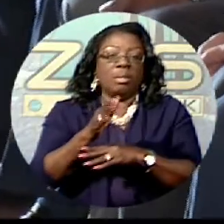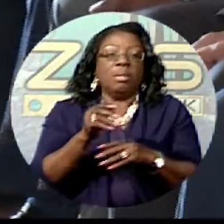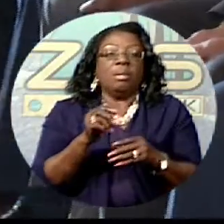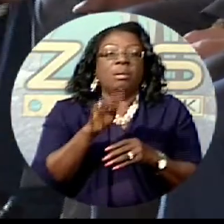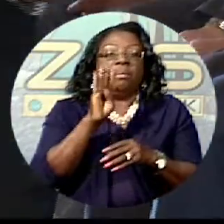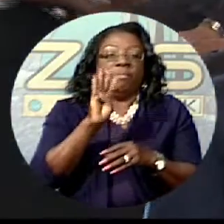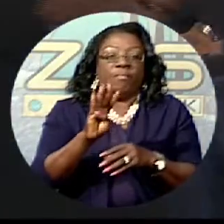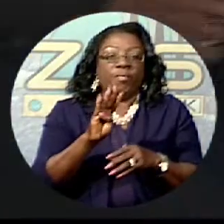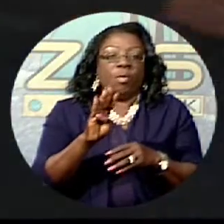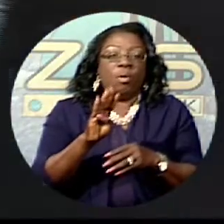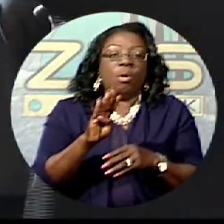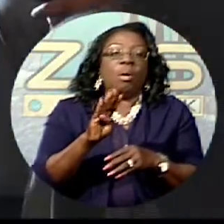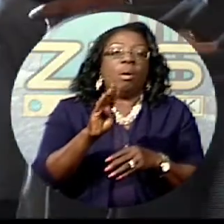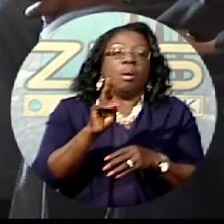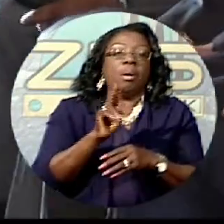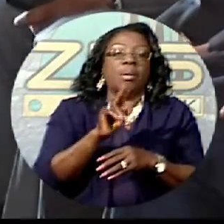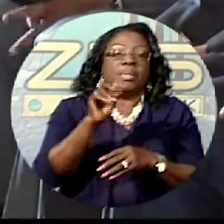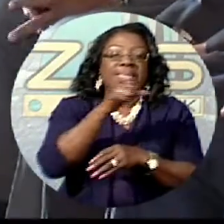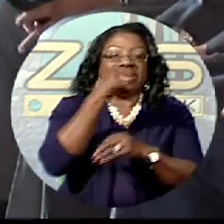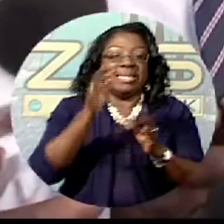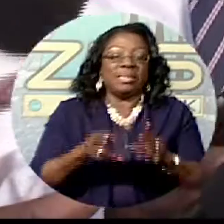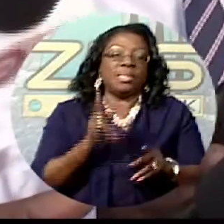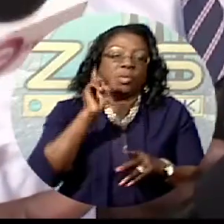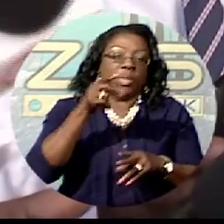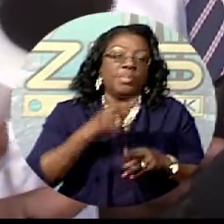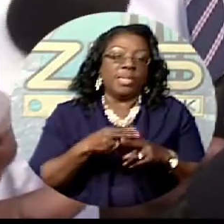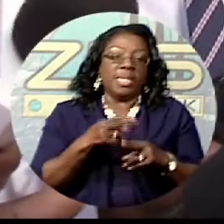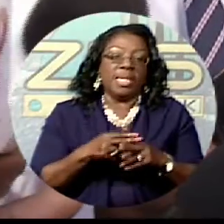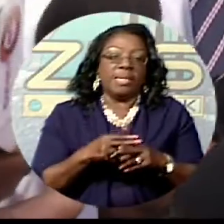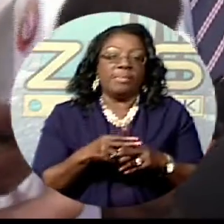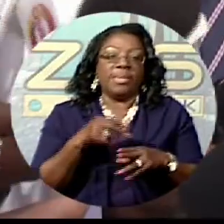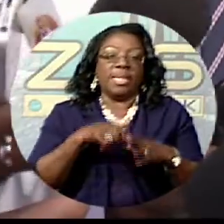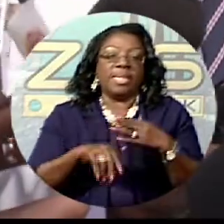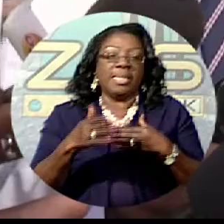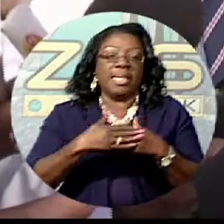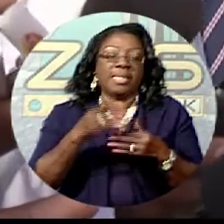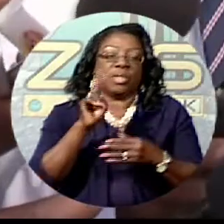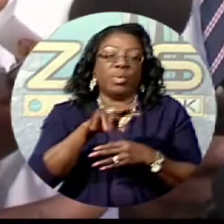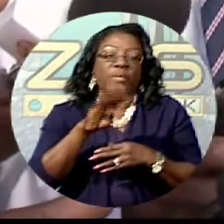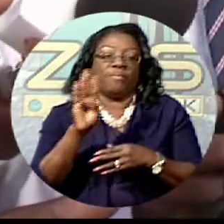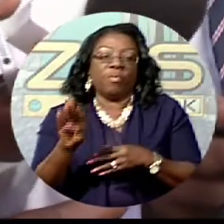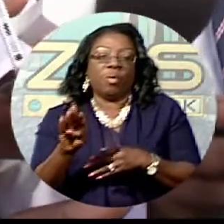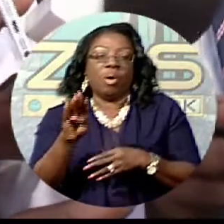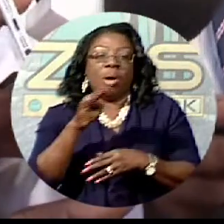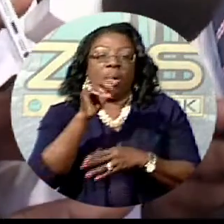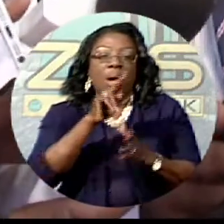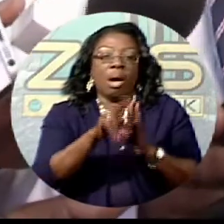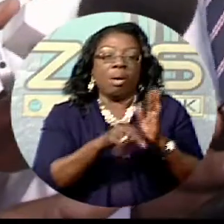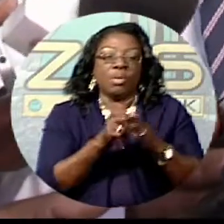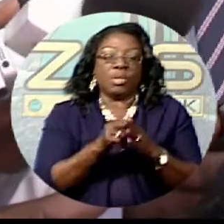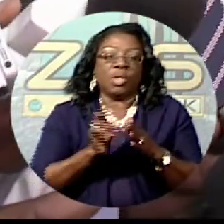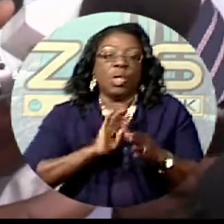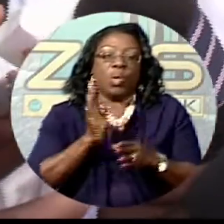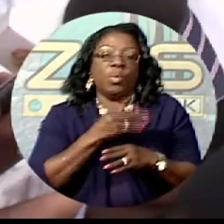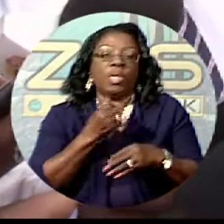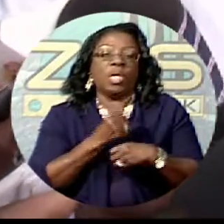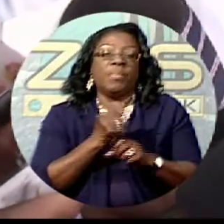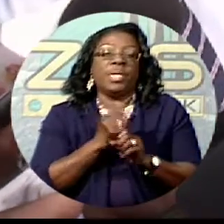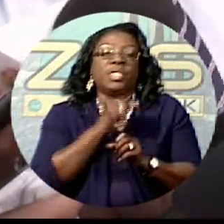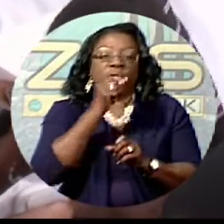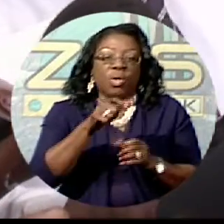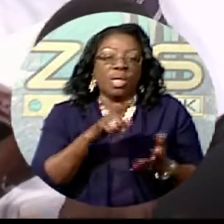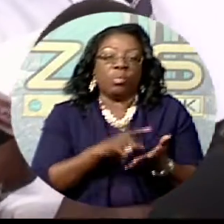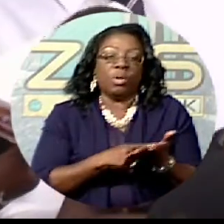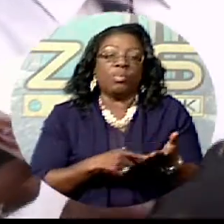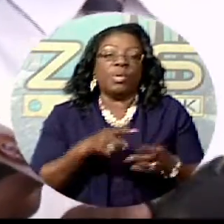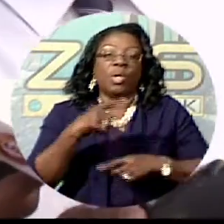will be made public within the next 24 hours. We are going to make sure that what we have to do, we do it very effectively.